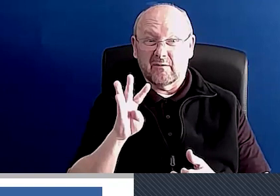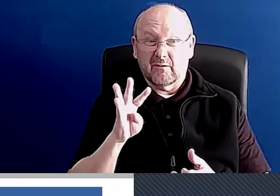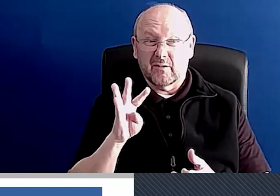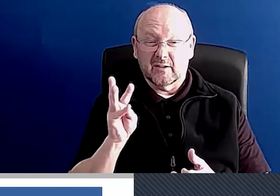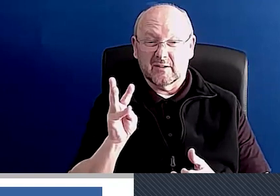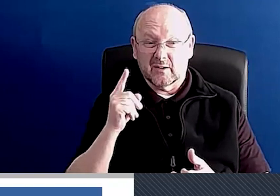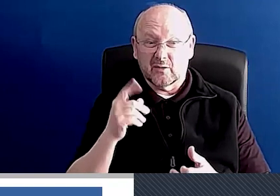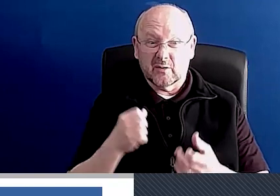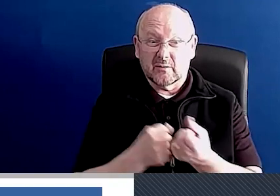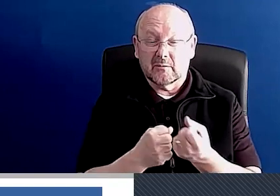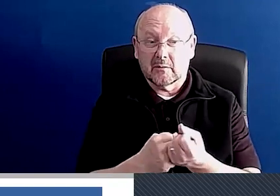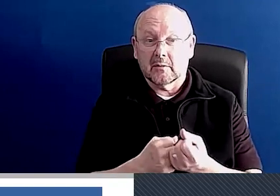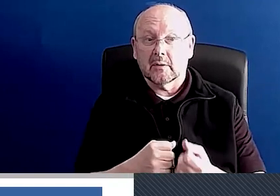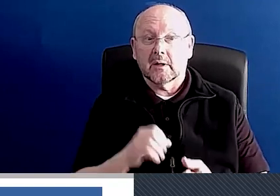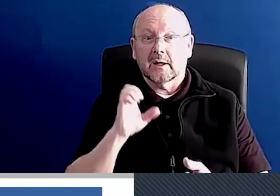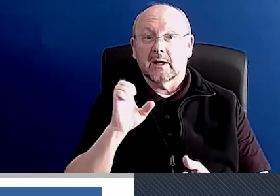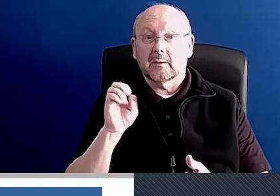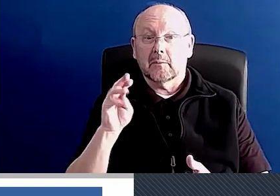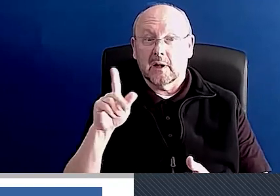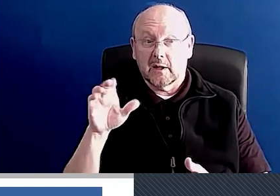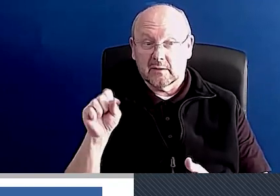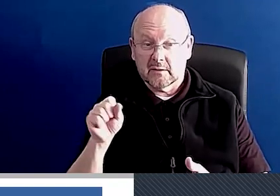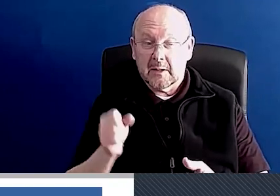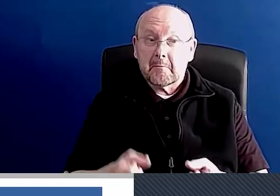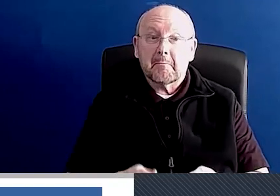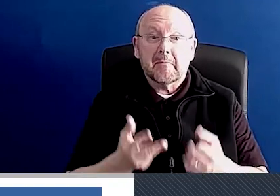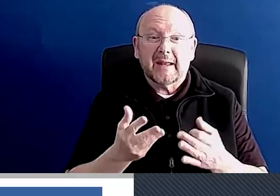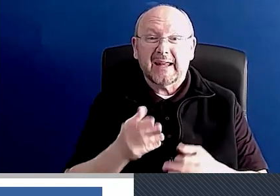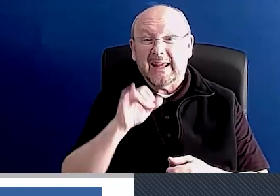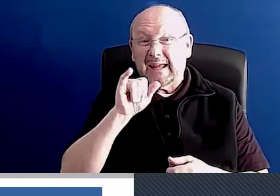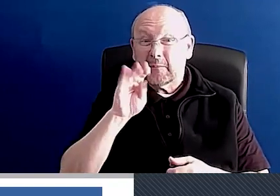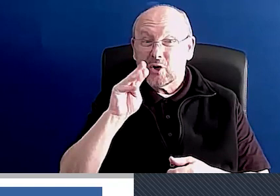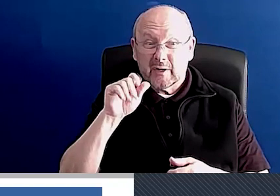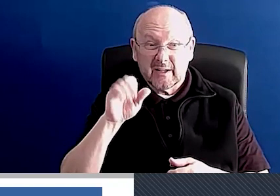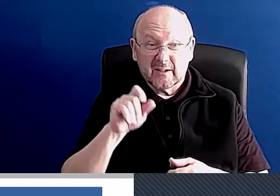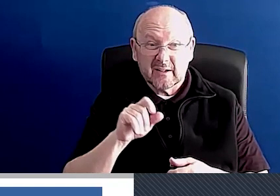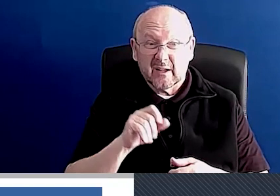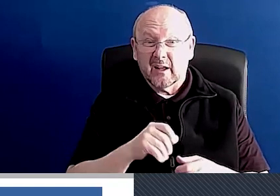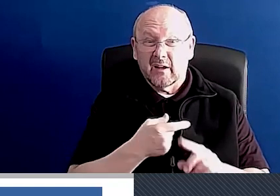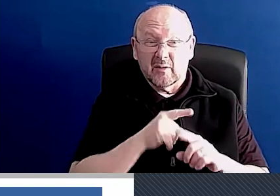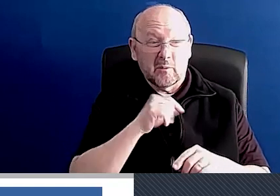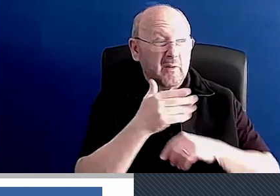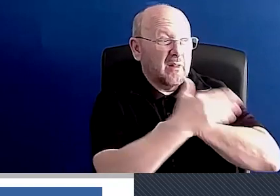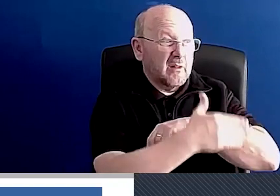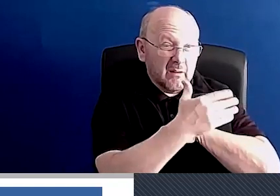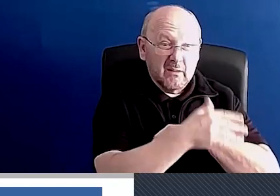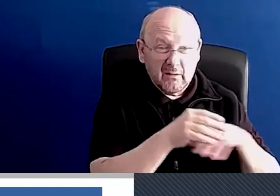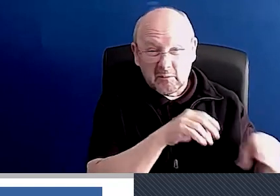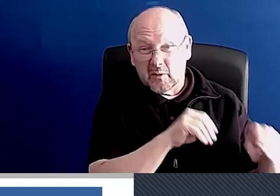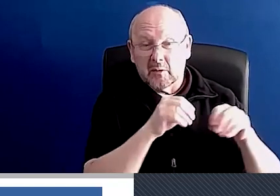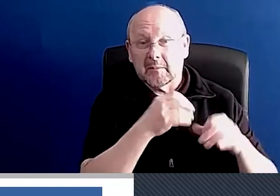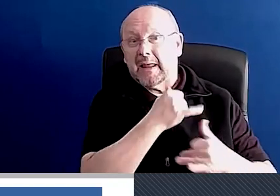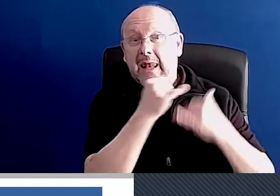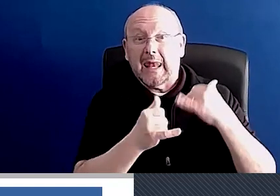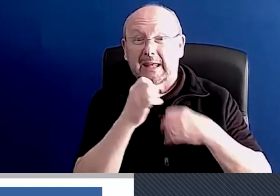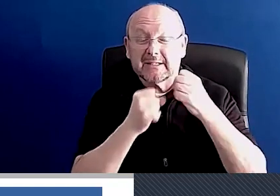our EMLS classes, are immigrants. They came here already in their adult life, or maybe some of them in their last year of high school